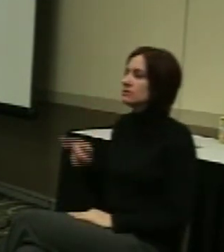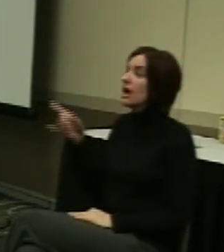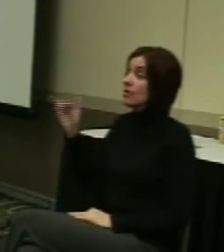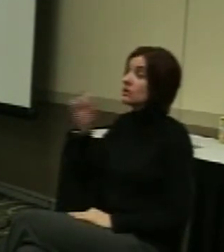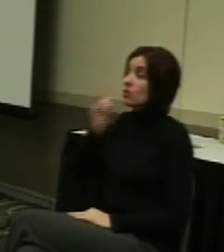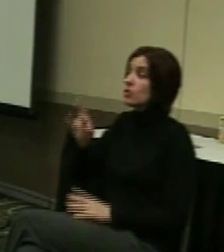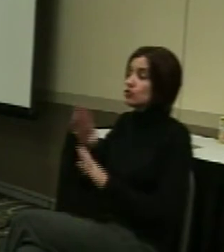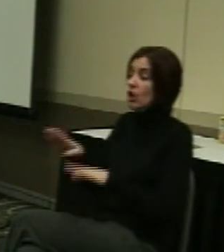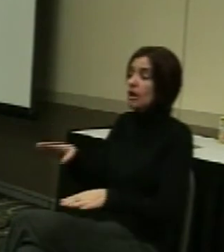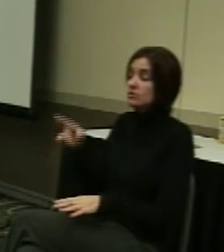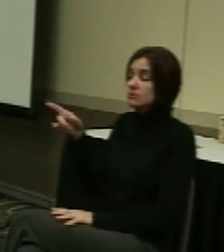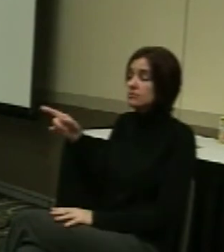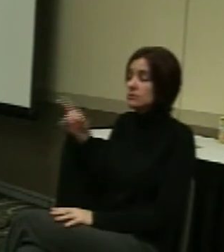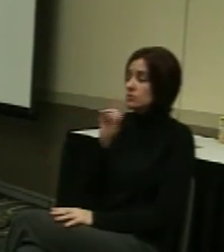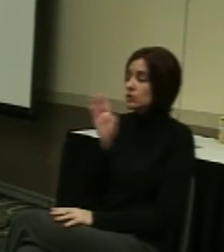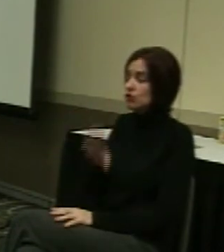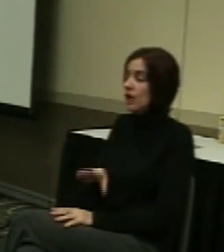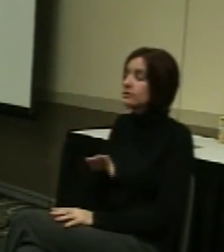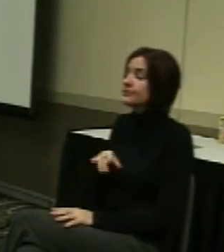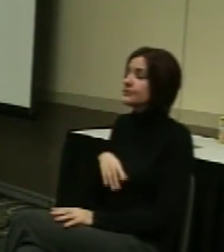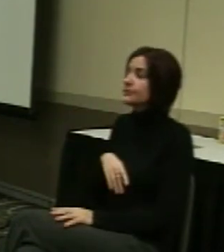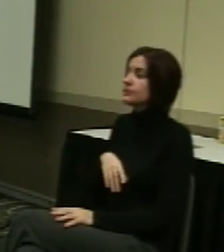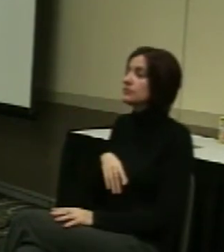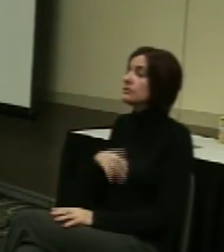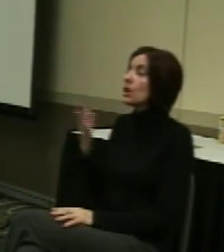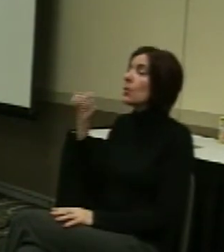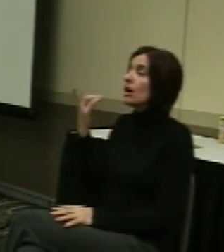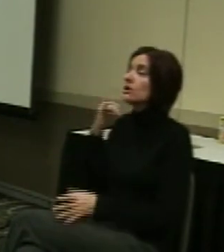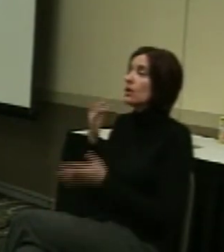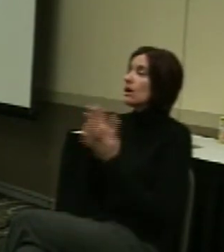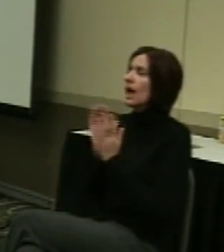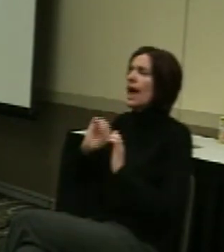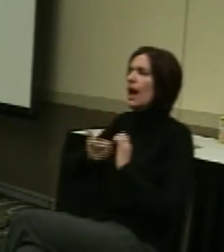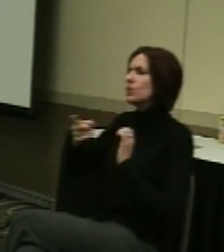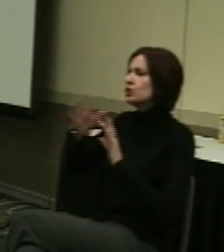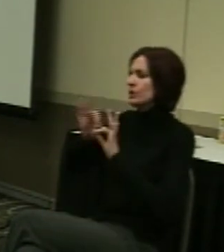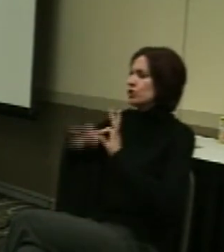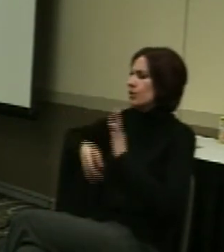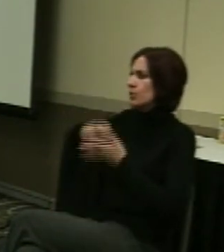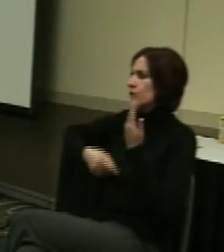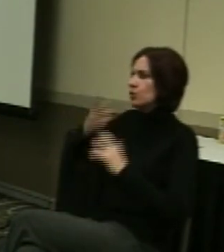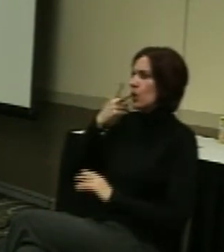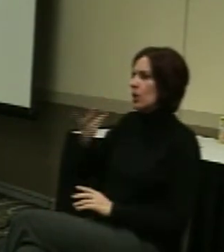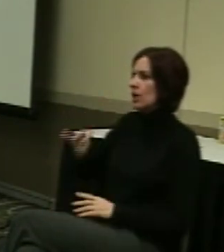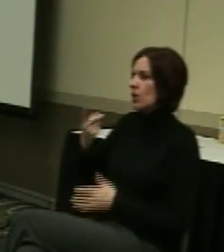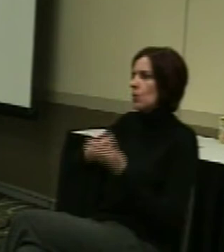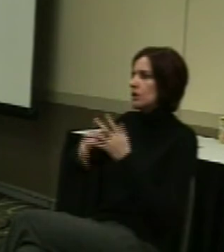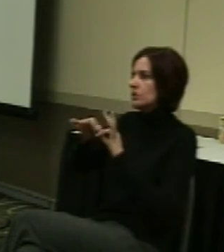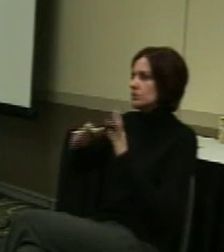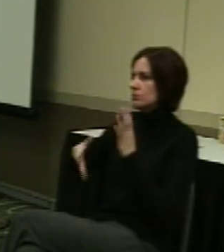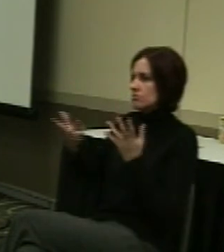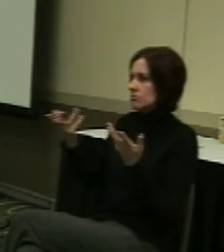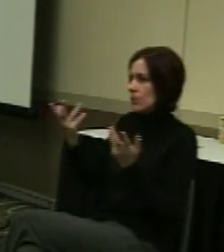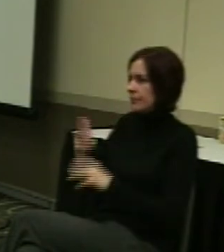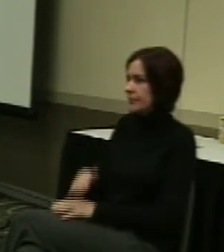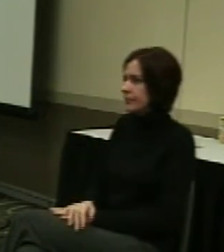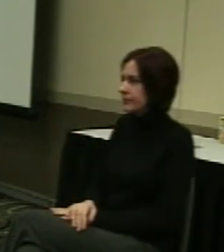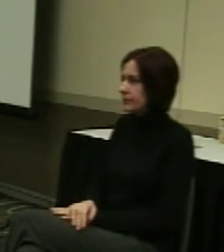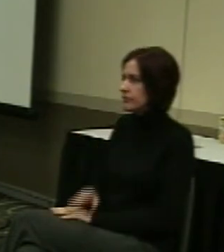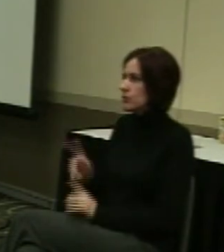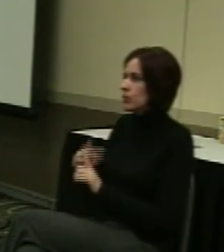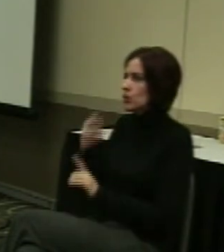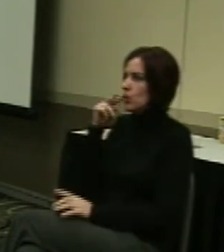And I want to ask you, how would you interpret what you're looking at quantitatively as you look at that